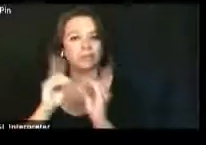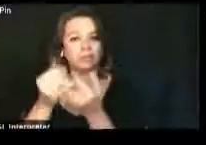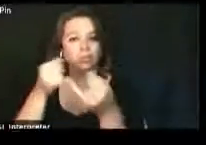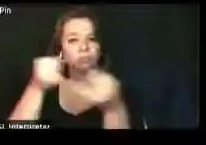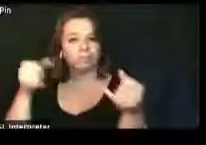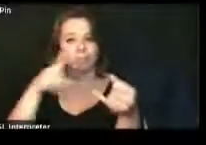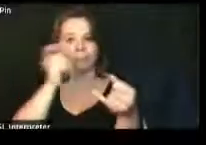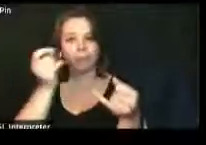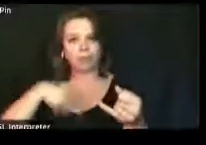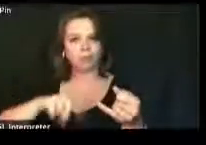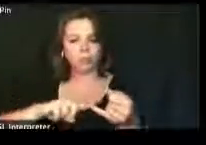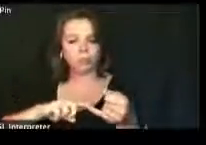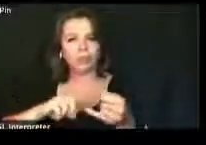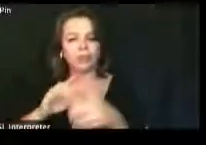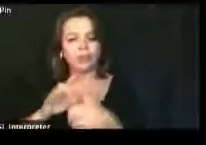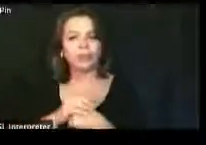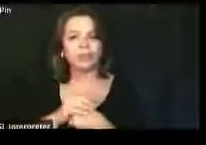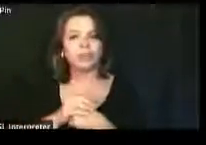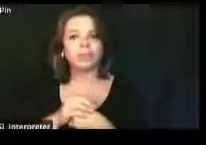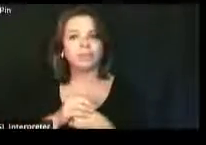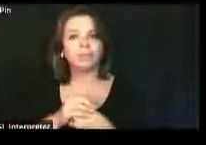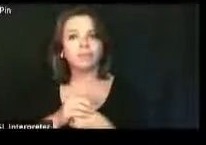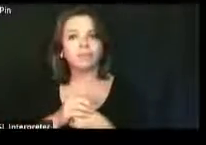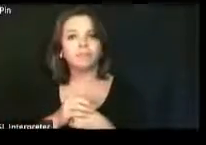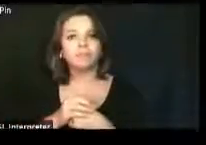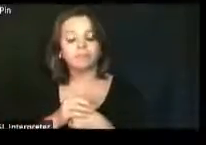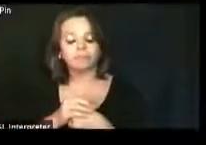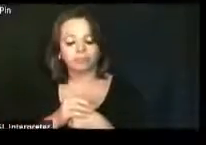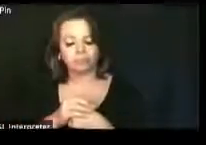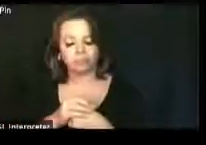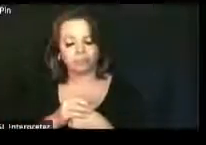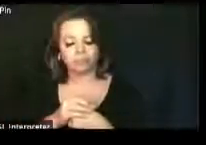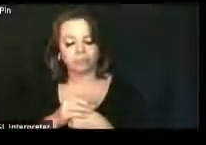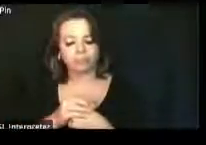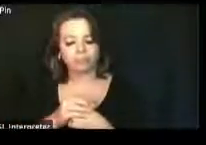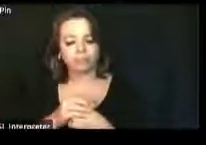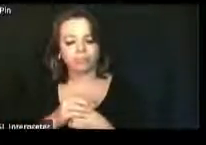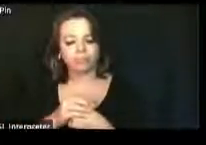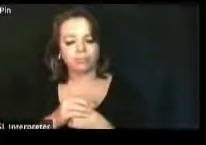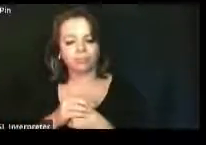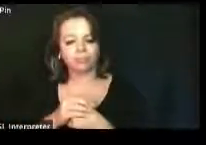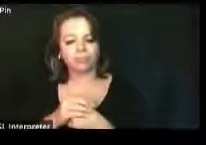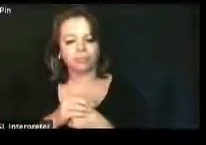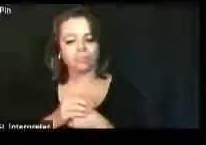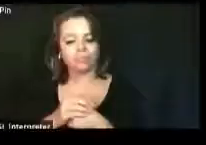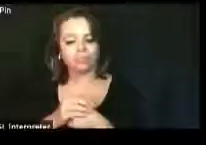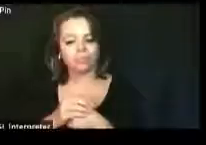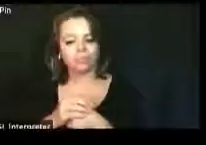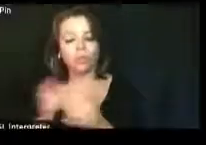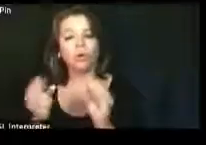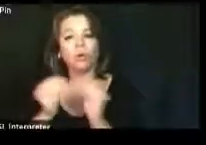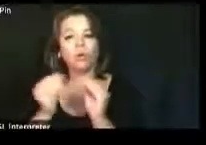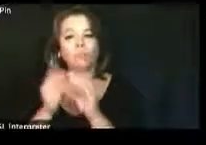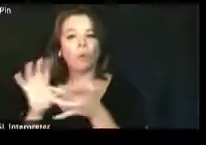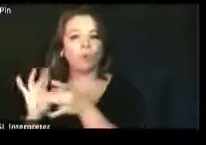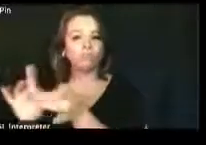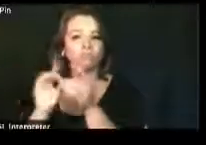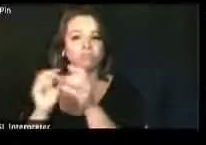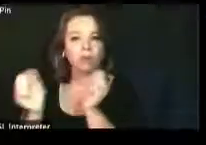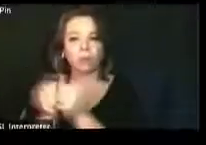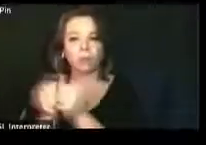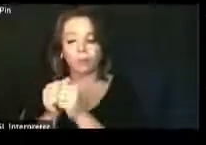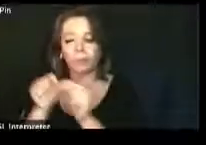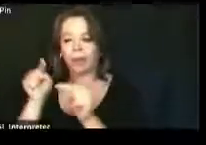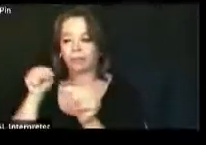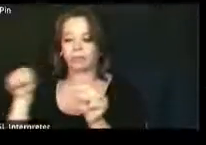of disconnected with the addition of the northern Orange County cities when it comes for legislative elections and